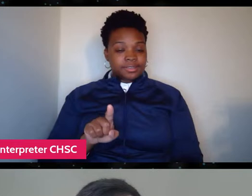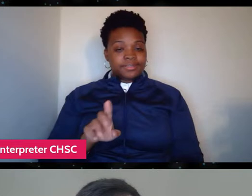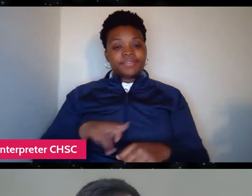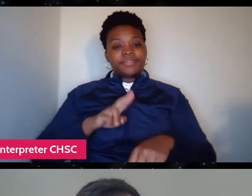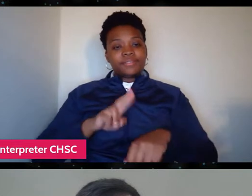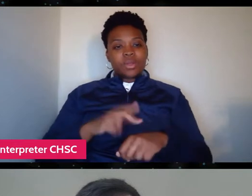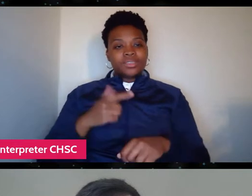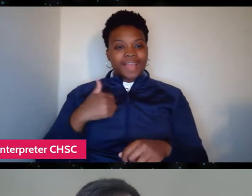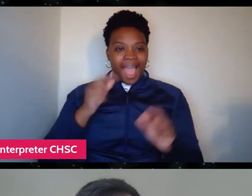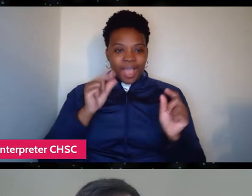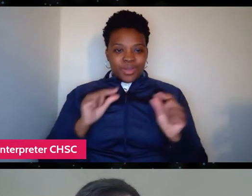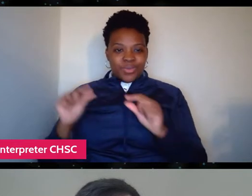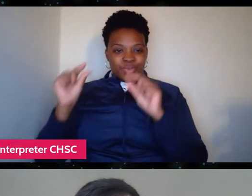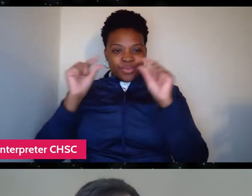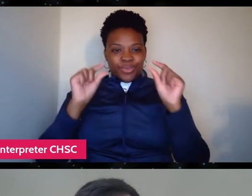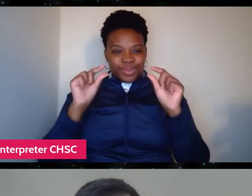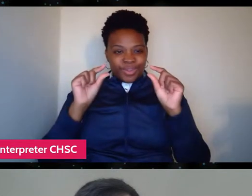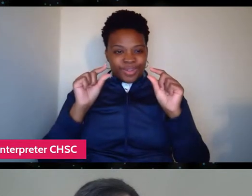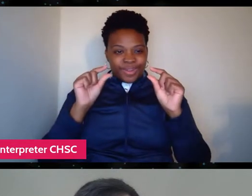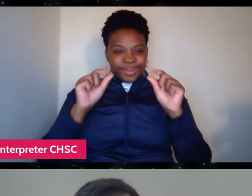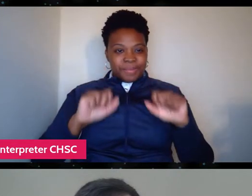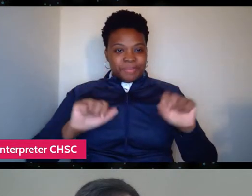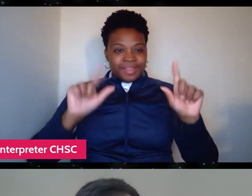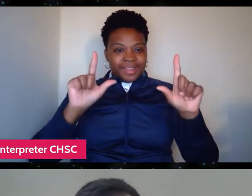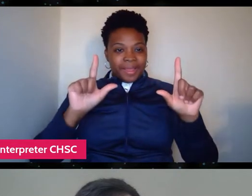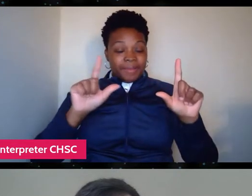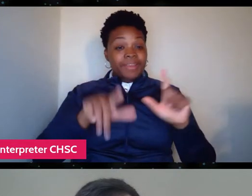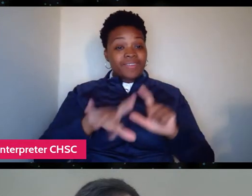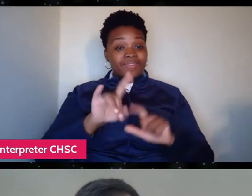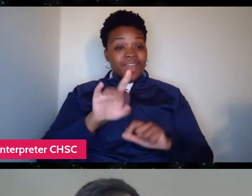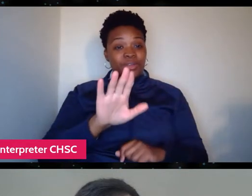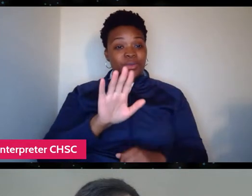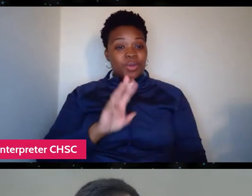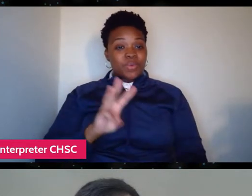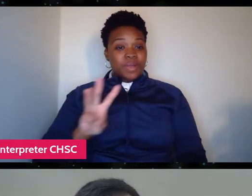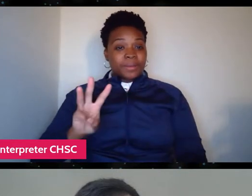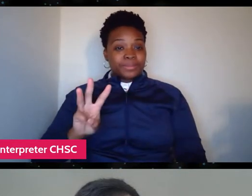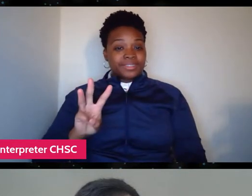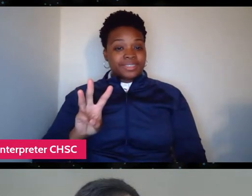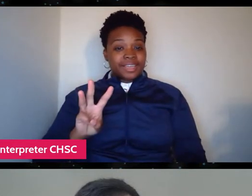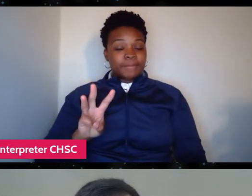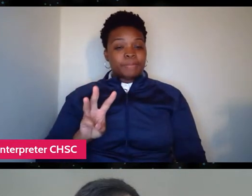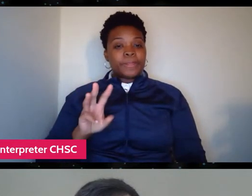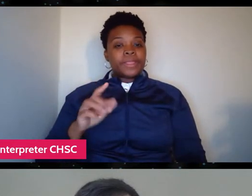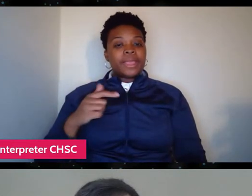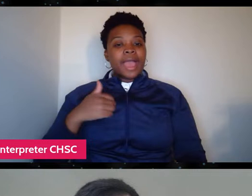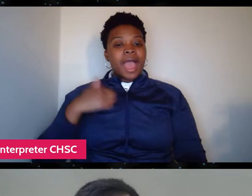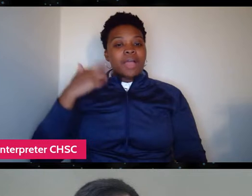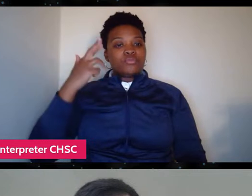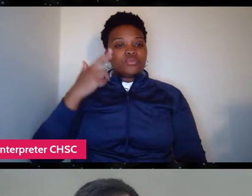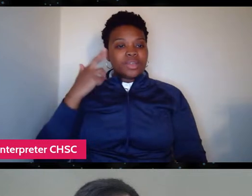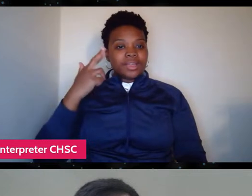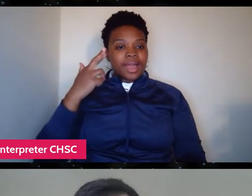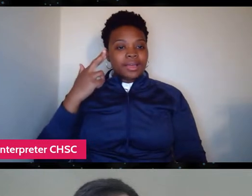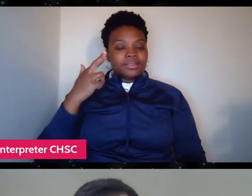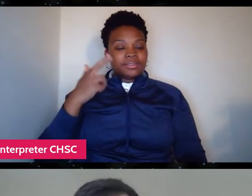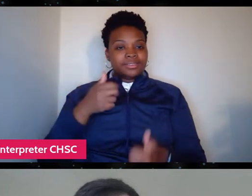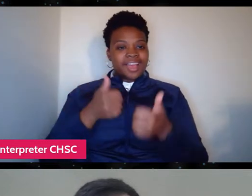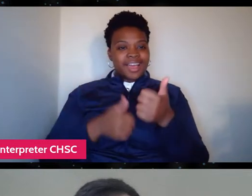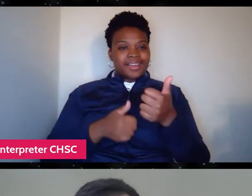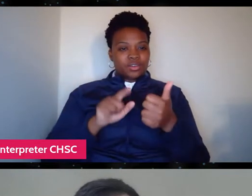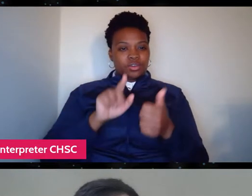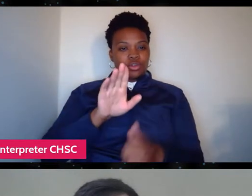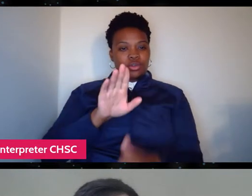I Googled you and came across your own website, and I had realized just under your